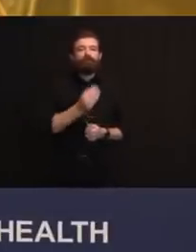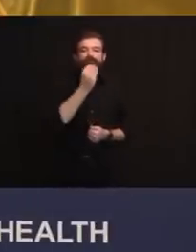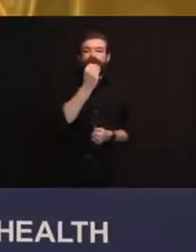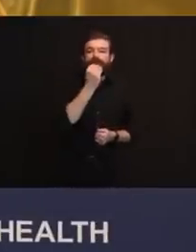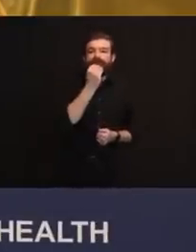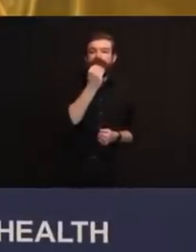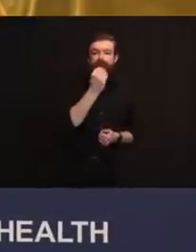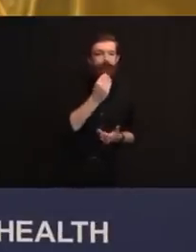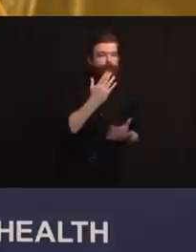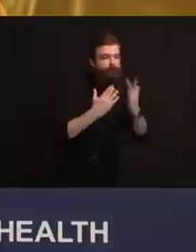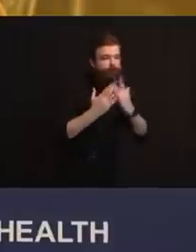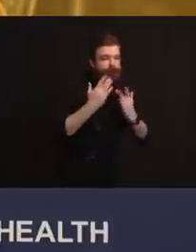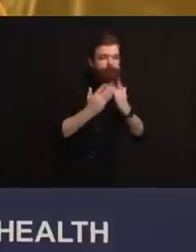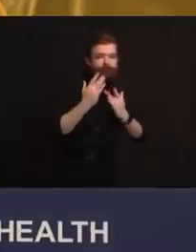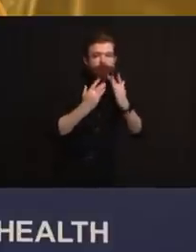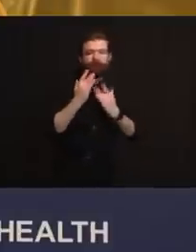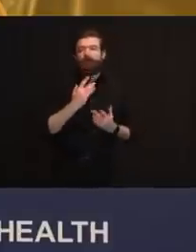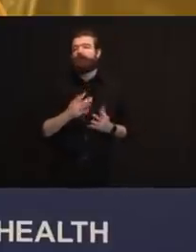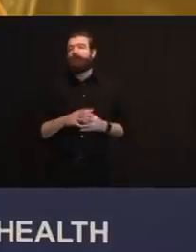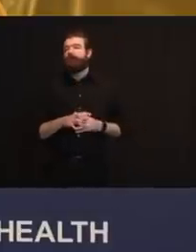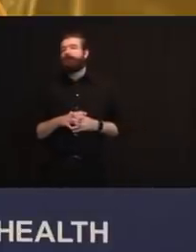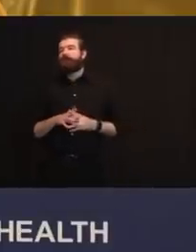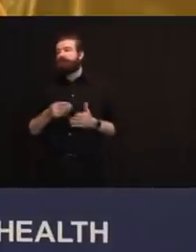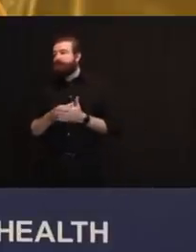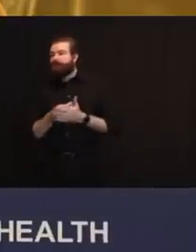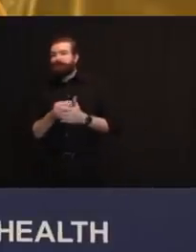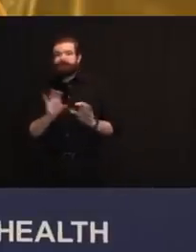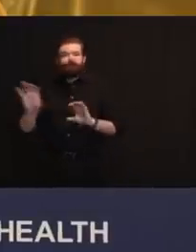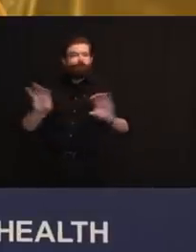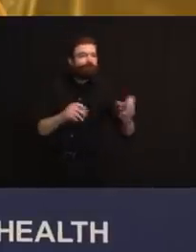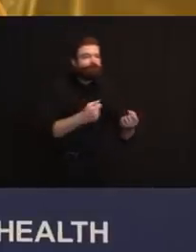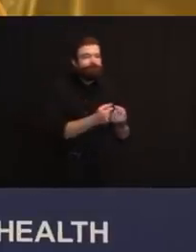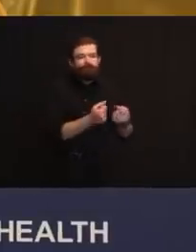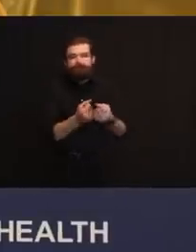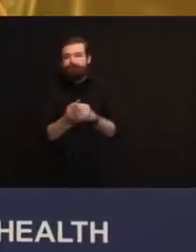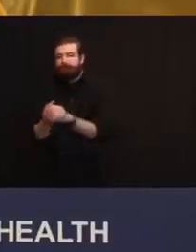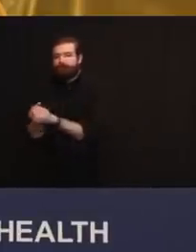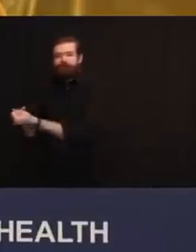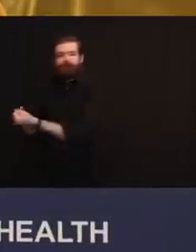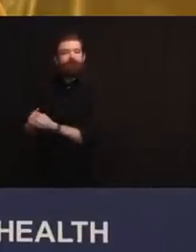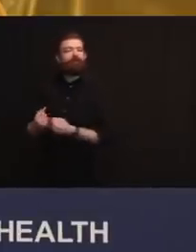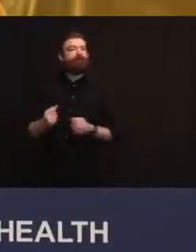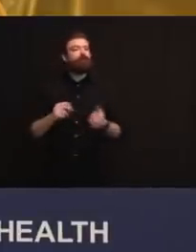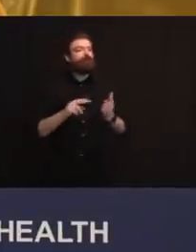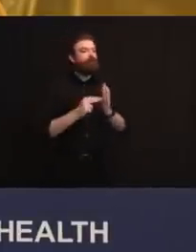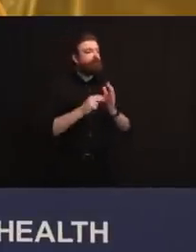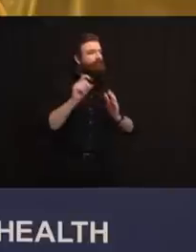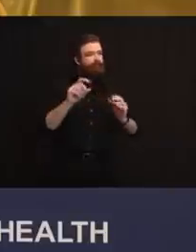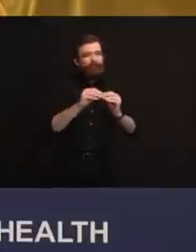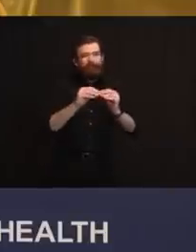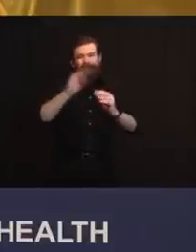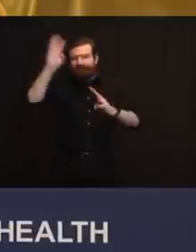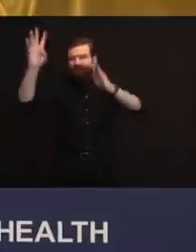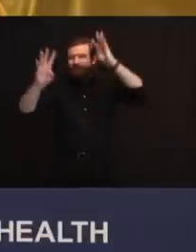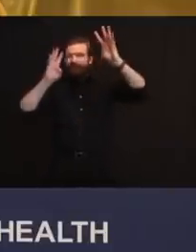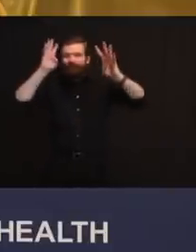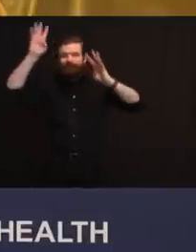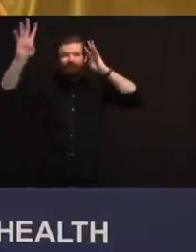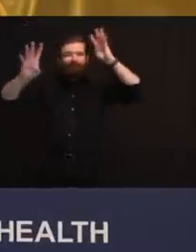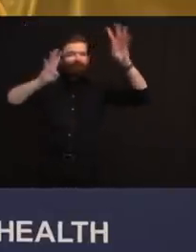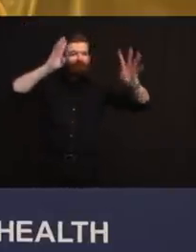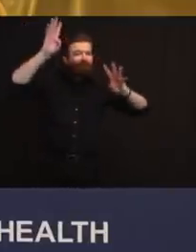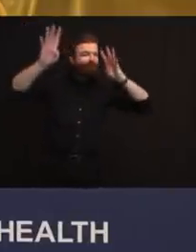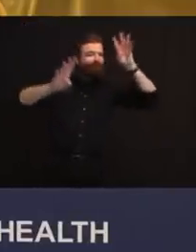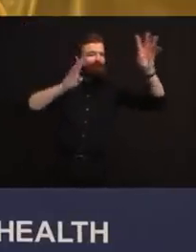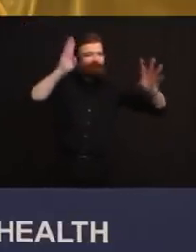It will be rocket fuel for the innovation economy. It is everything. The painting's been unveiled, other than it being a